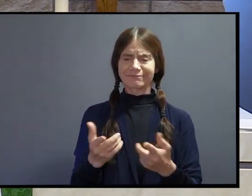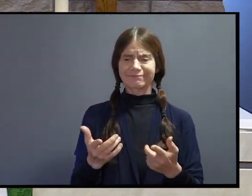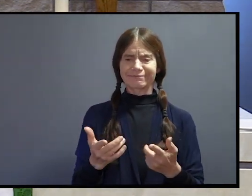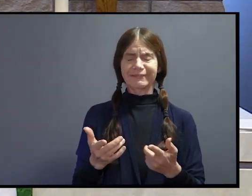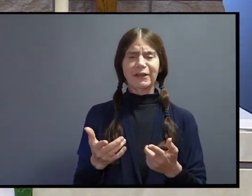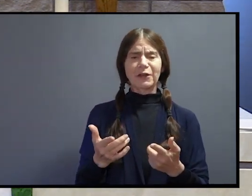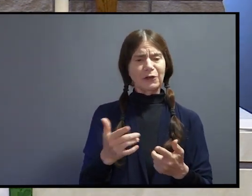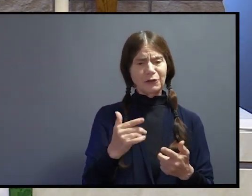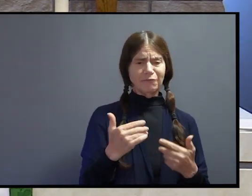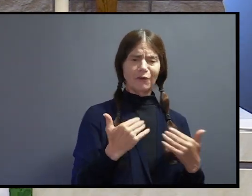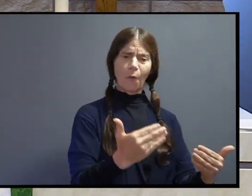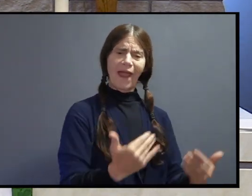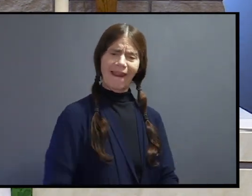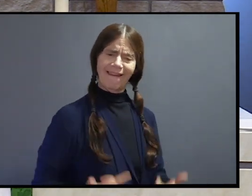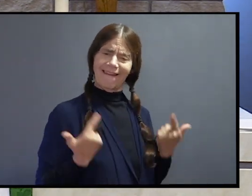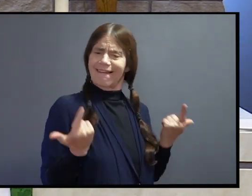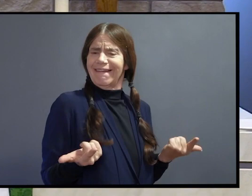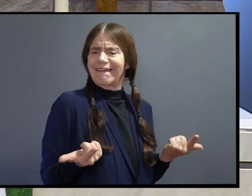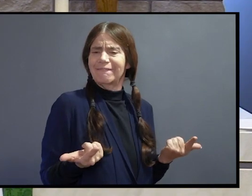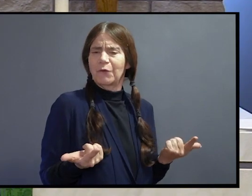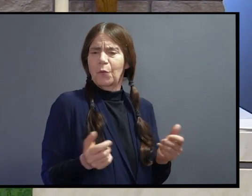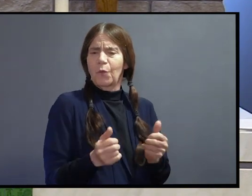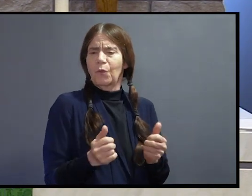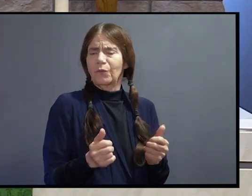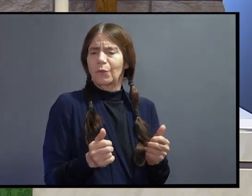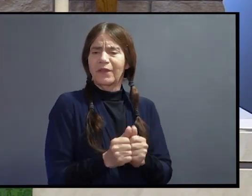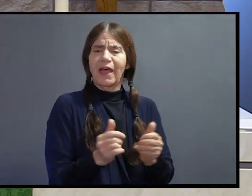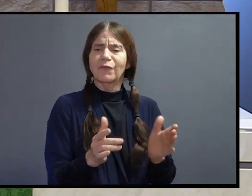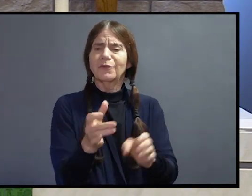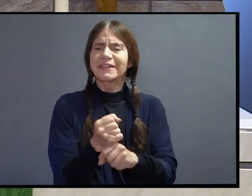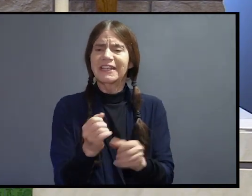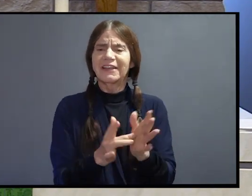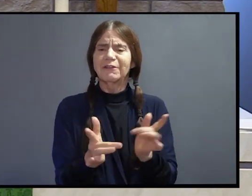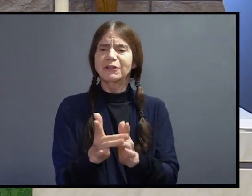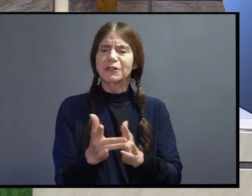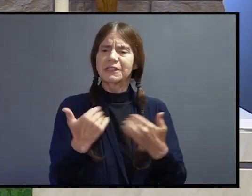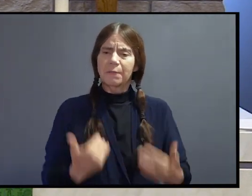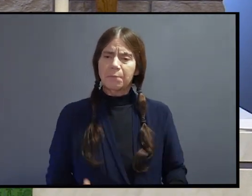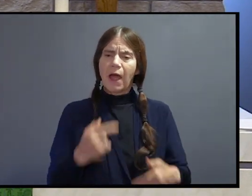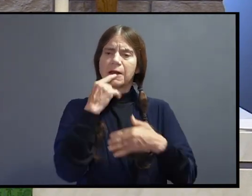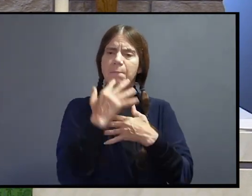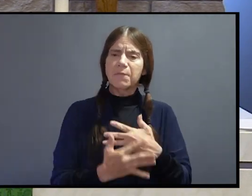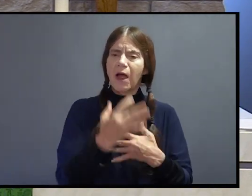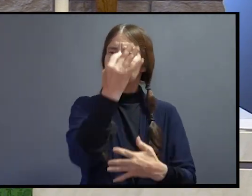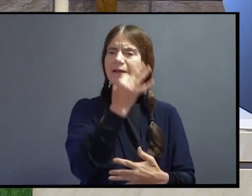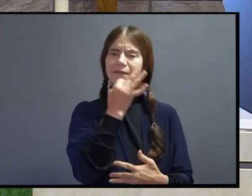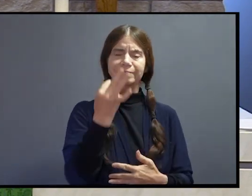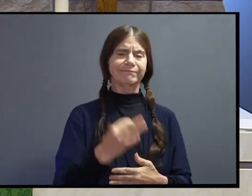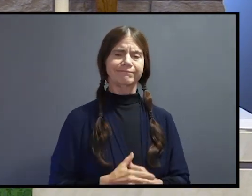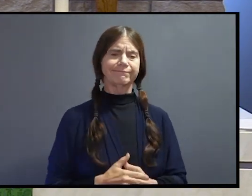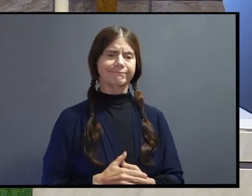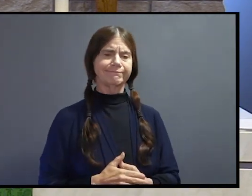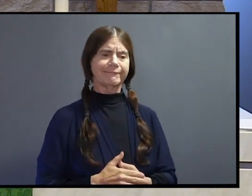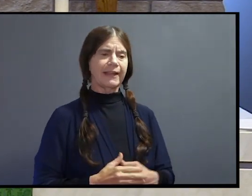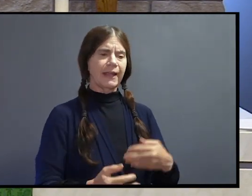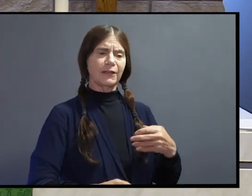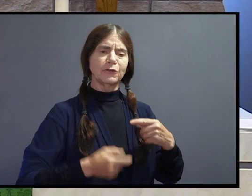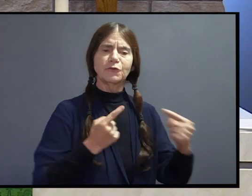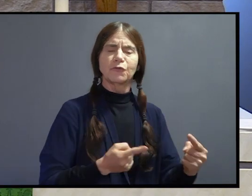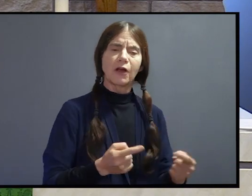live without His life-giving body and blood? You have a hard time giving up a ball game for